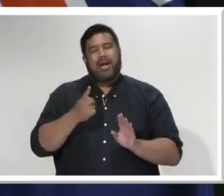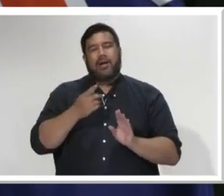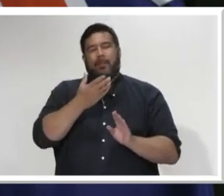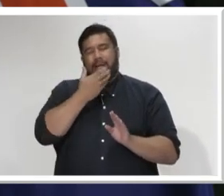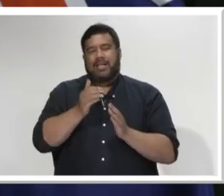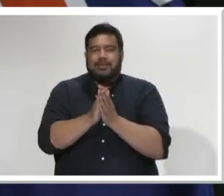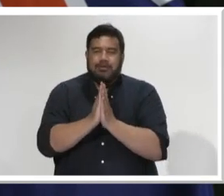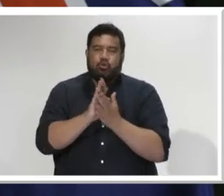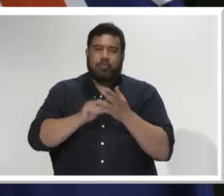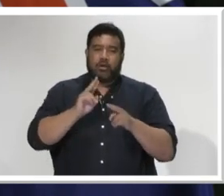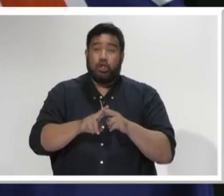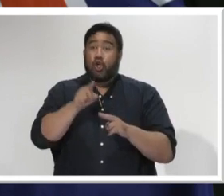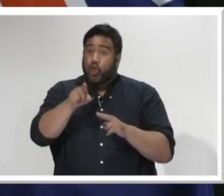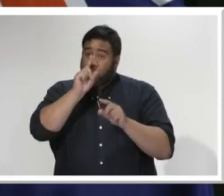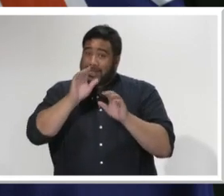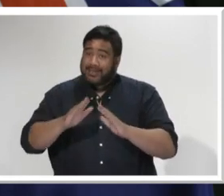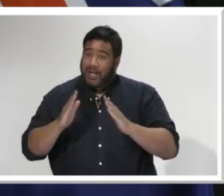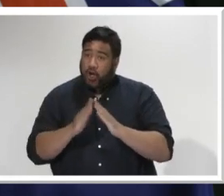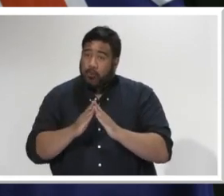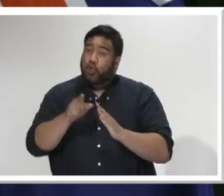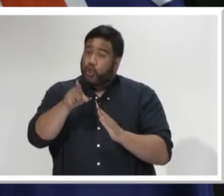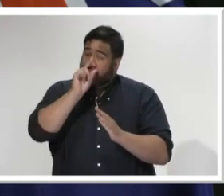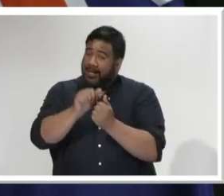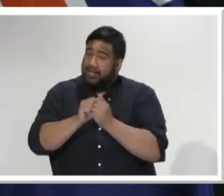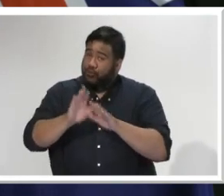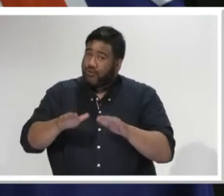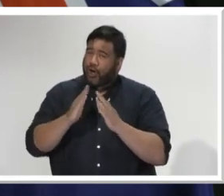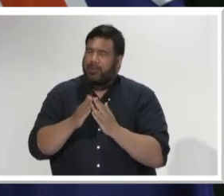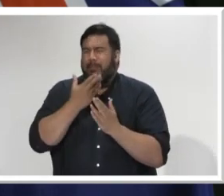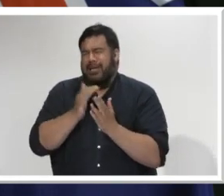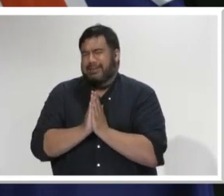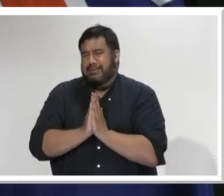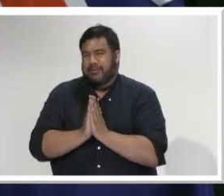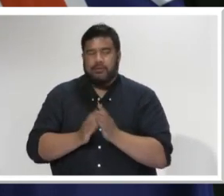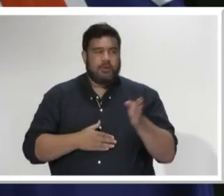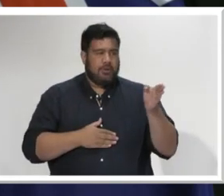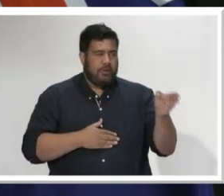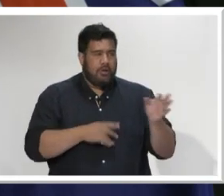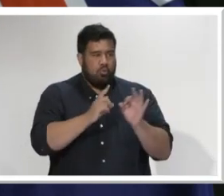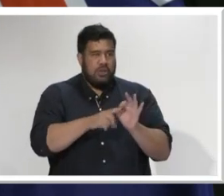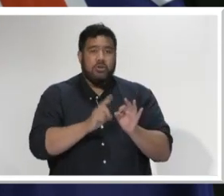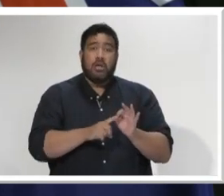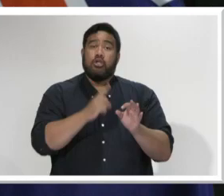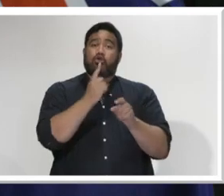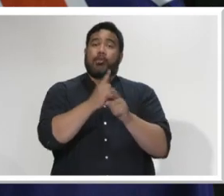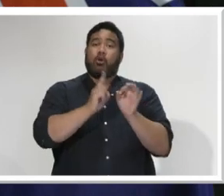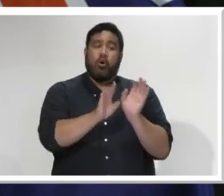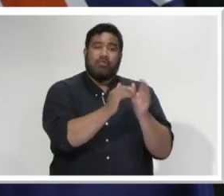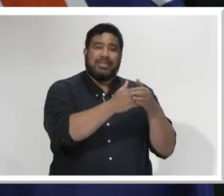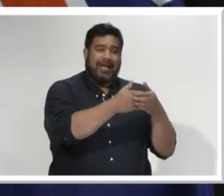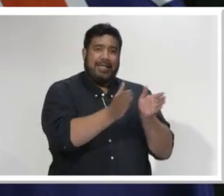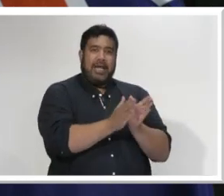Dr. Bloomfield, do you have any updates on the number of people who are in quarantine and how many may have tested